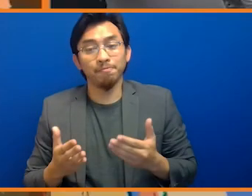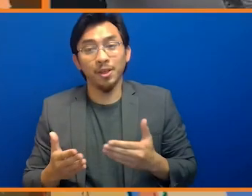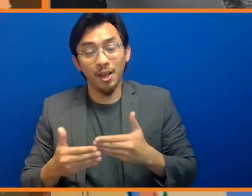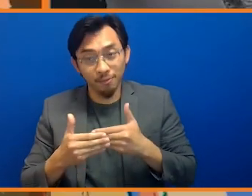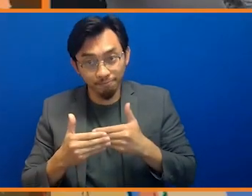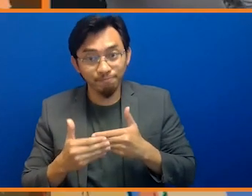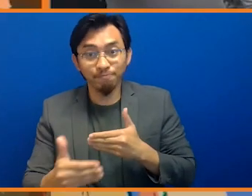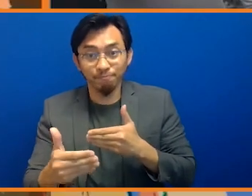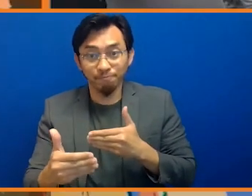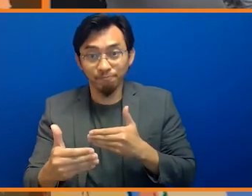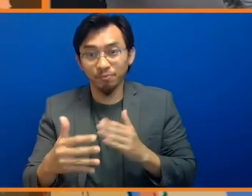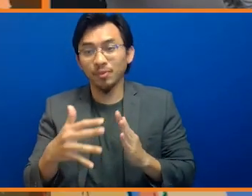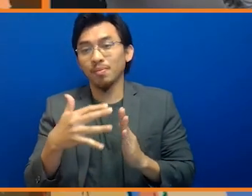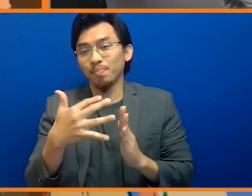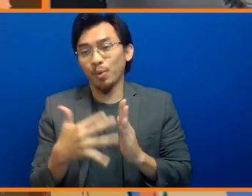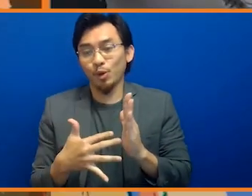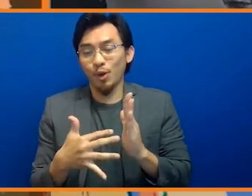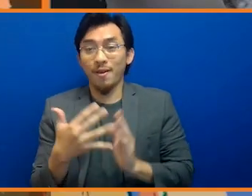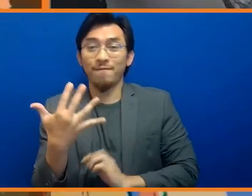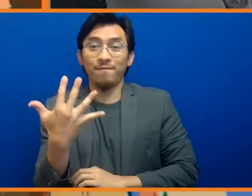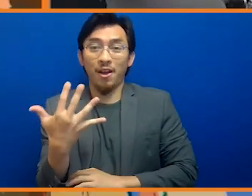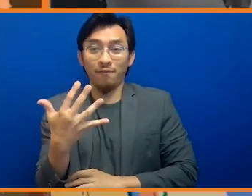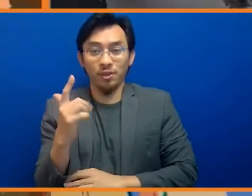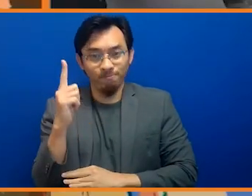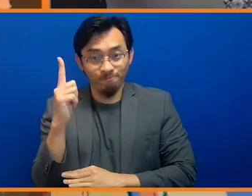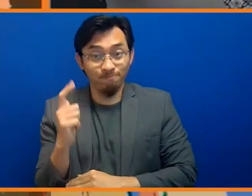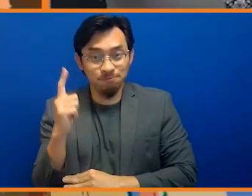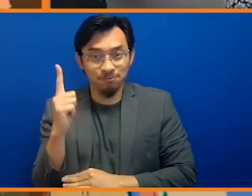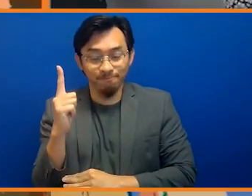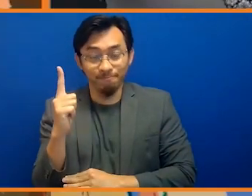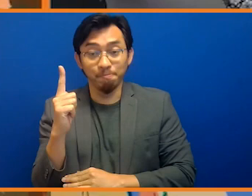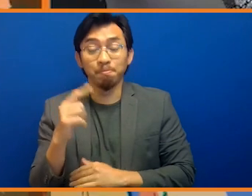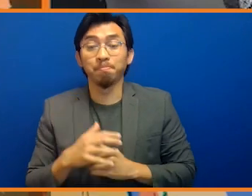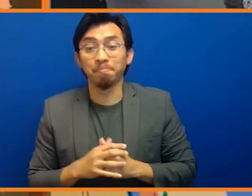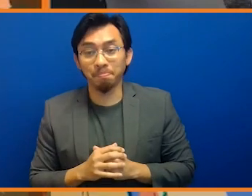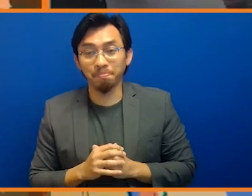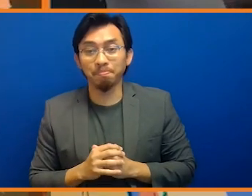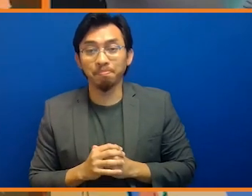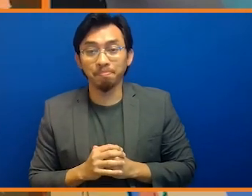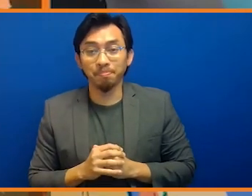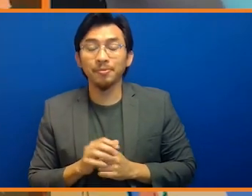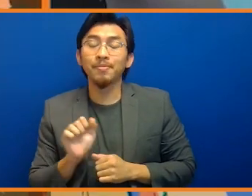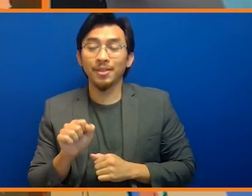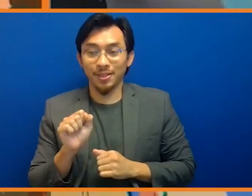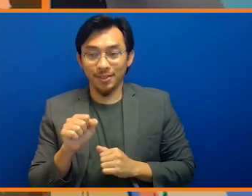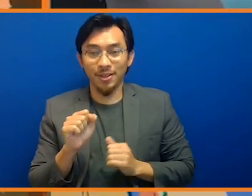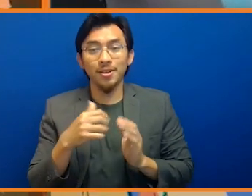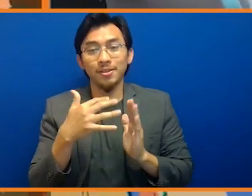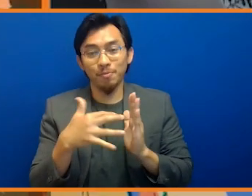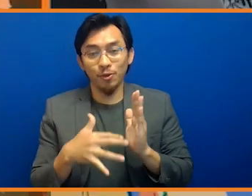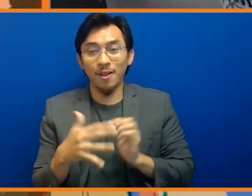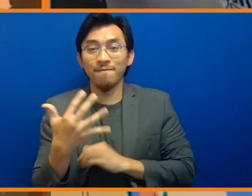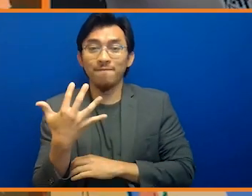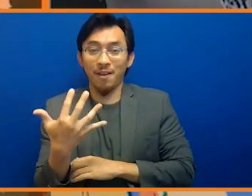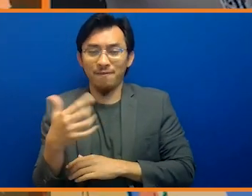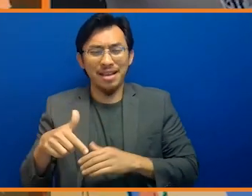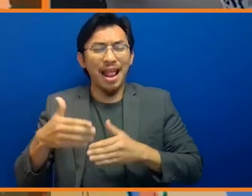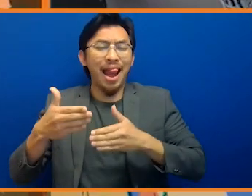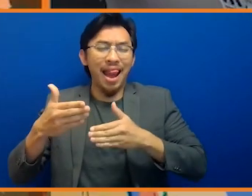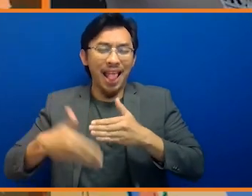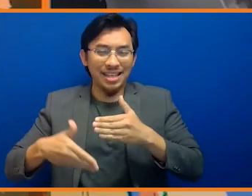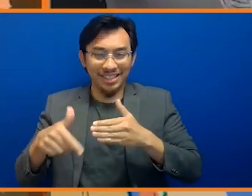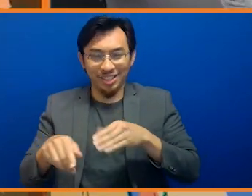To continue on, so we will start the module 5. Yeah, the module 5 is the last